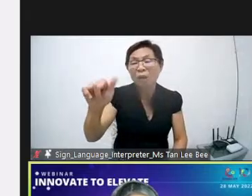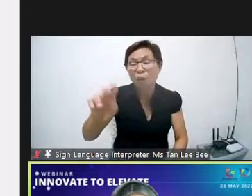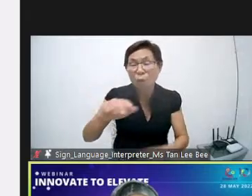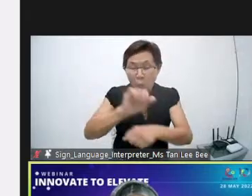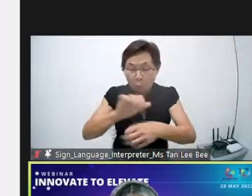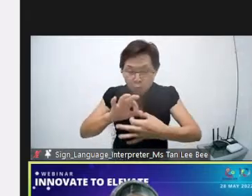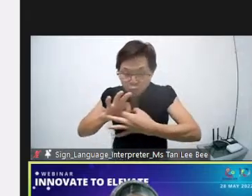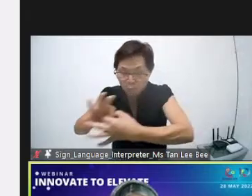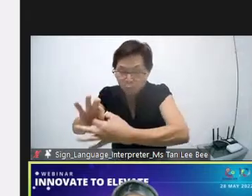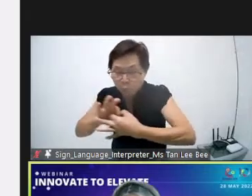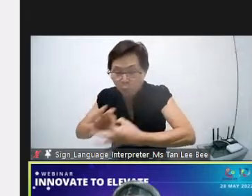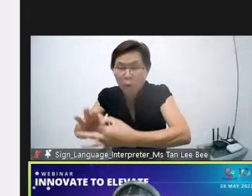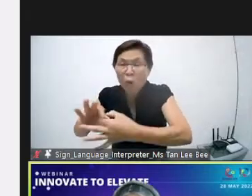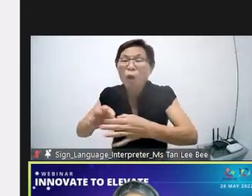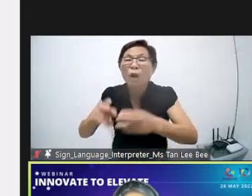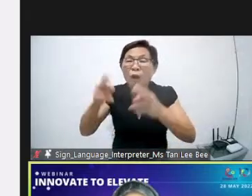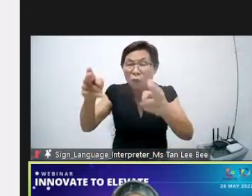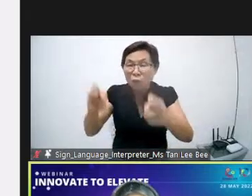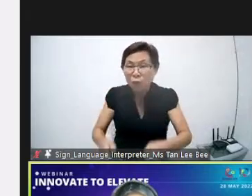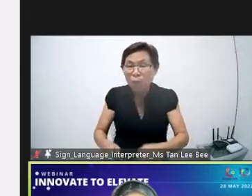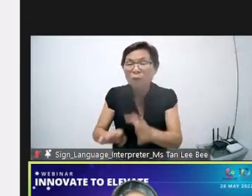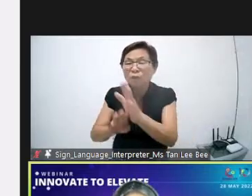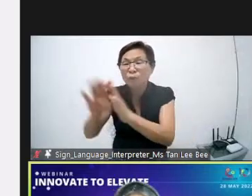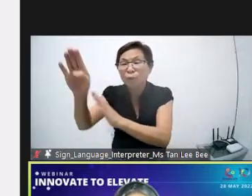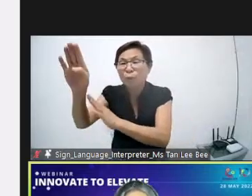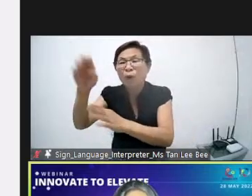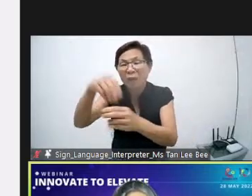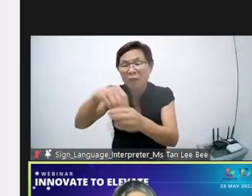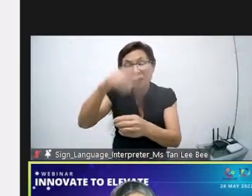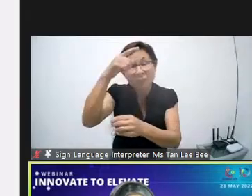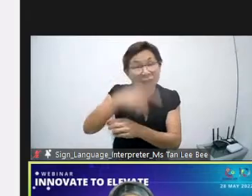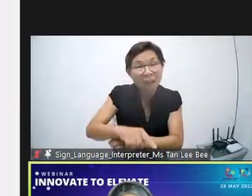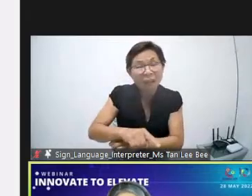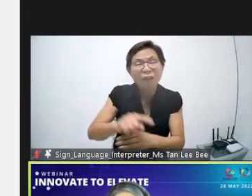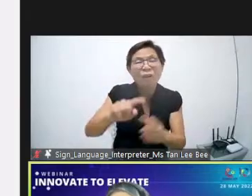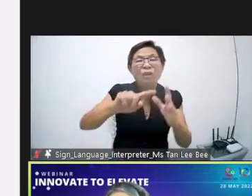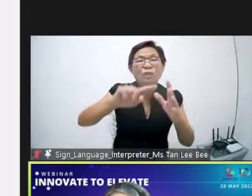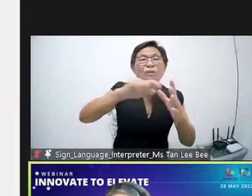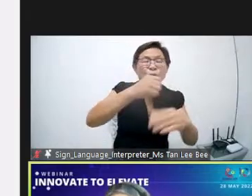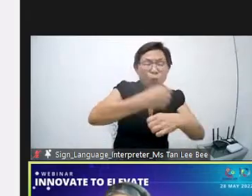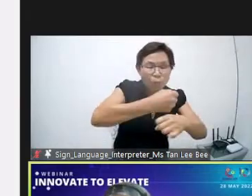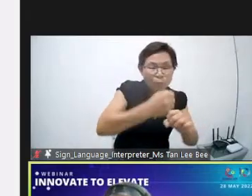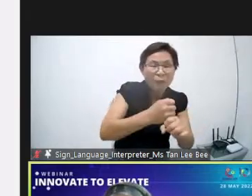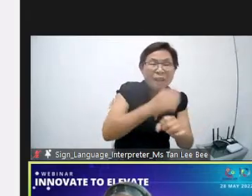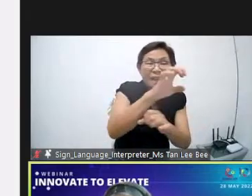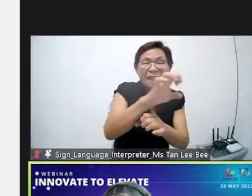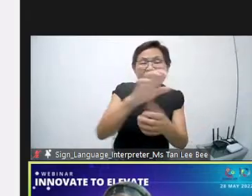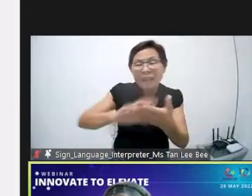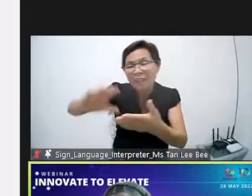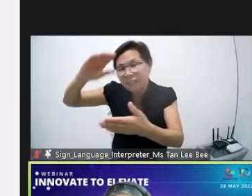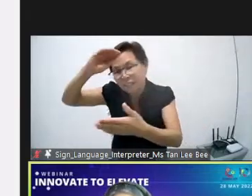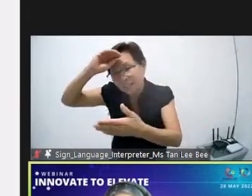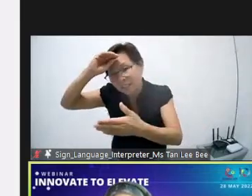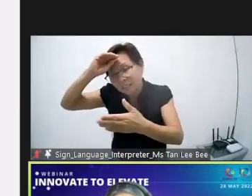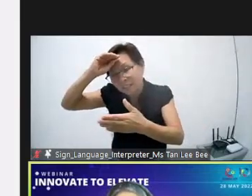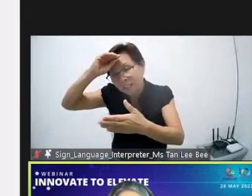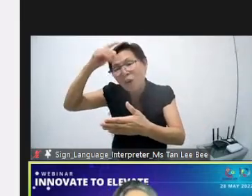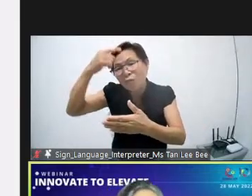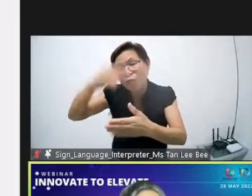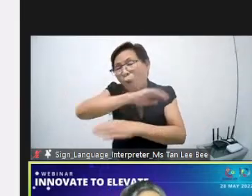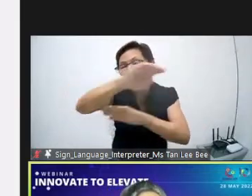and Human Security in Thailand to develop the e-learning platform for all types of PWDs